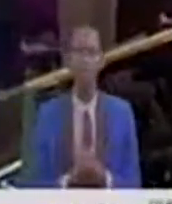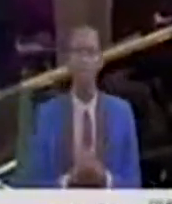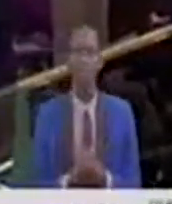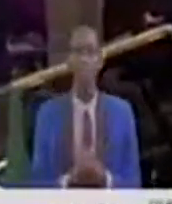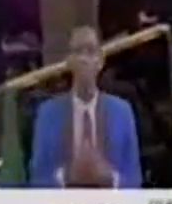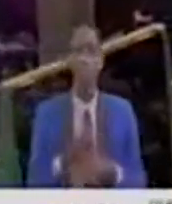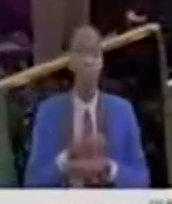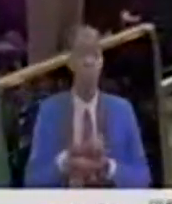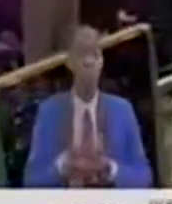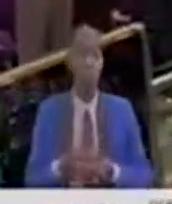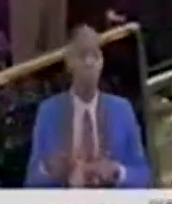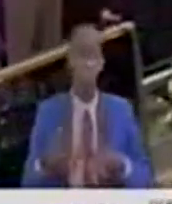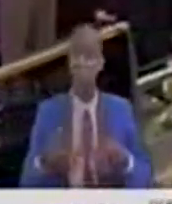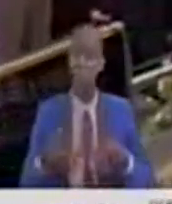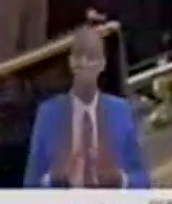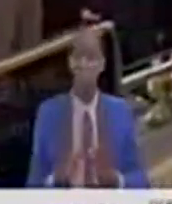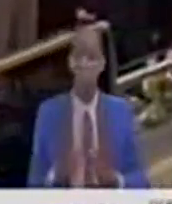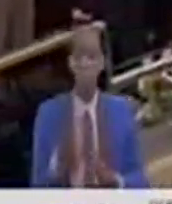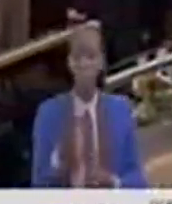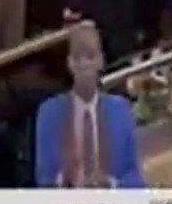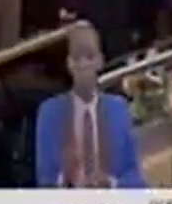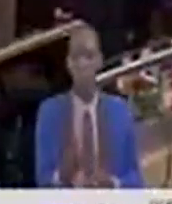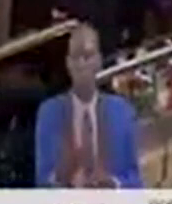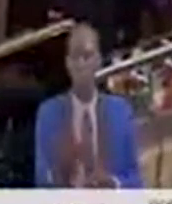Don't allow the gadgets